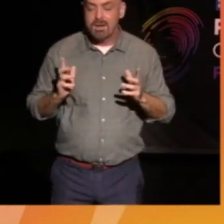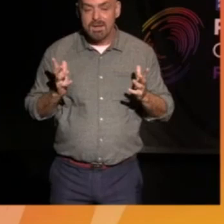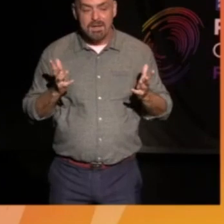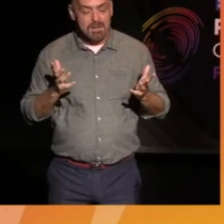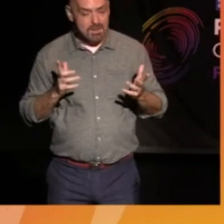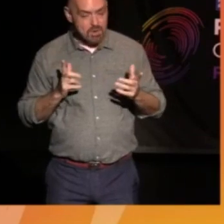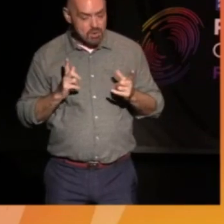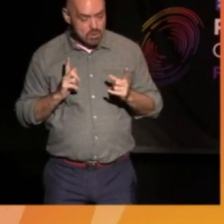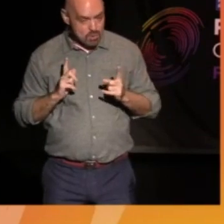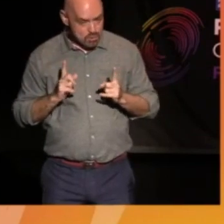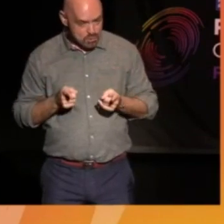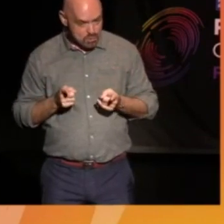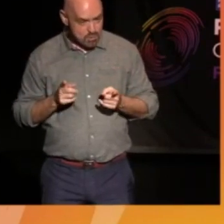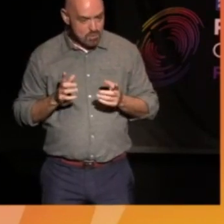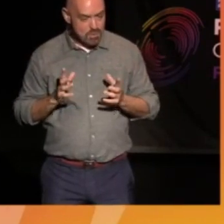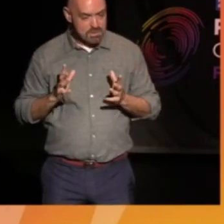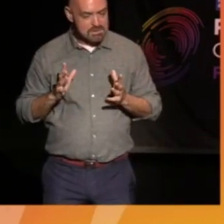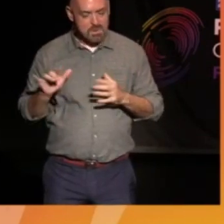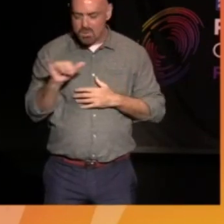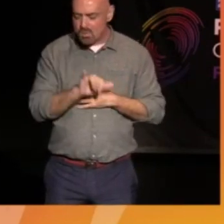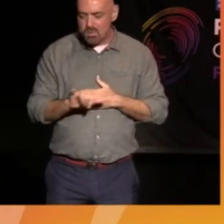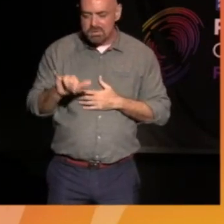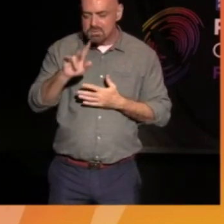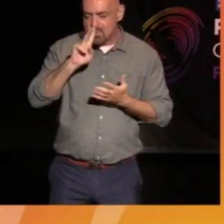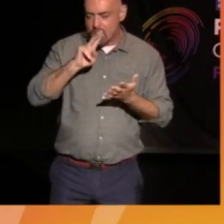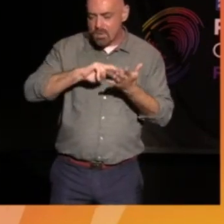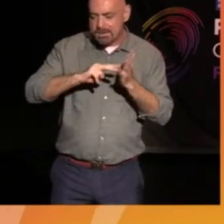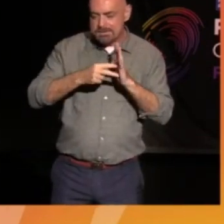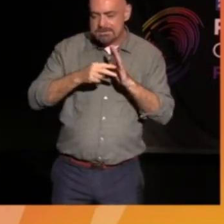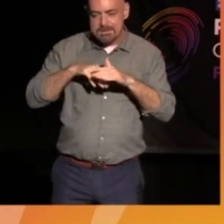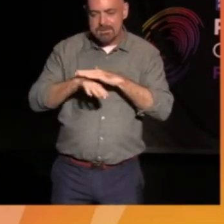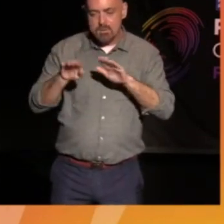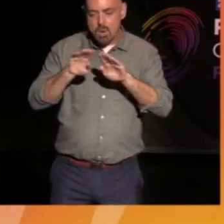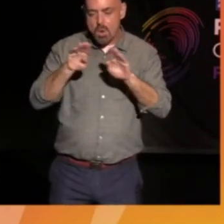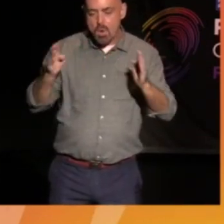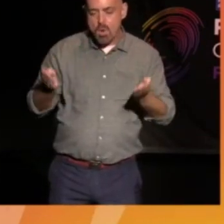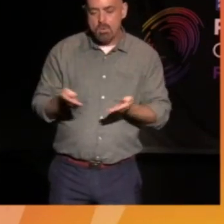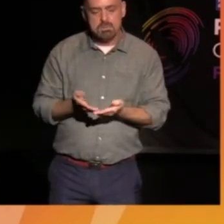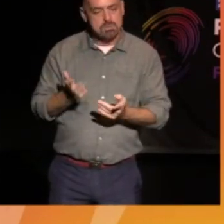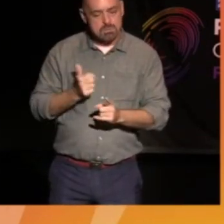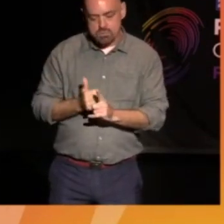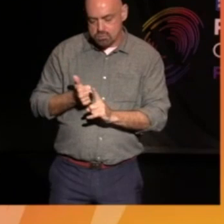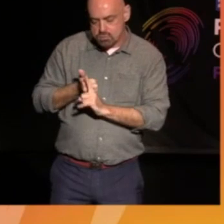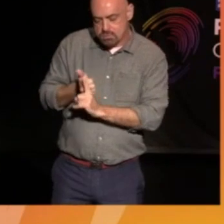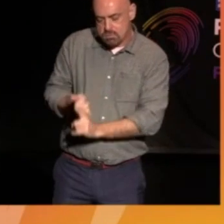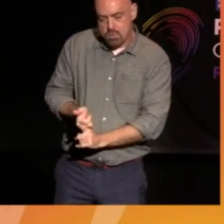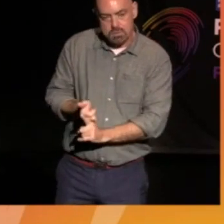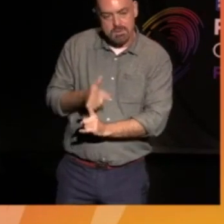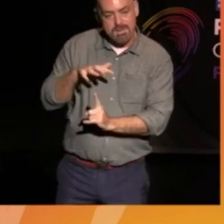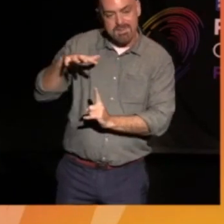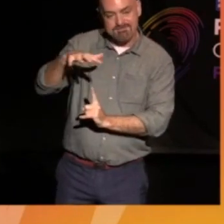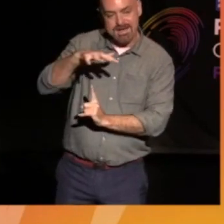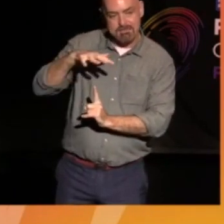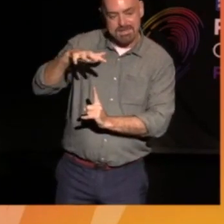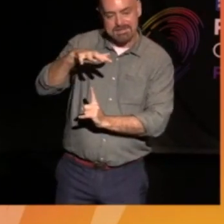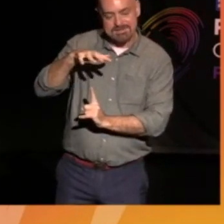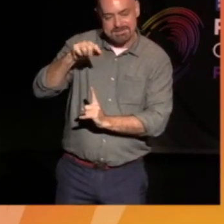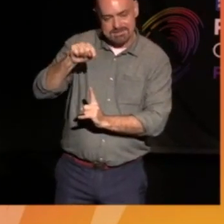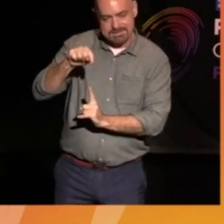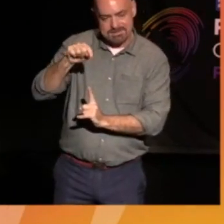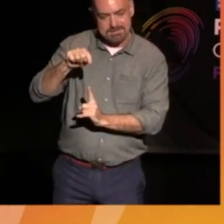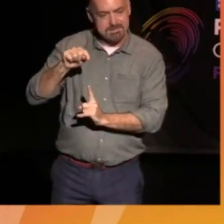Are you or what organisations are involved globally to kind of support the families